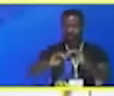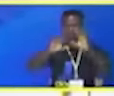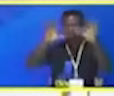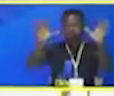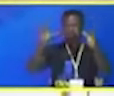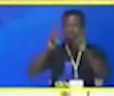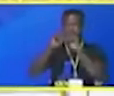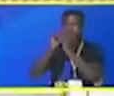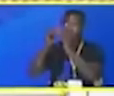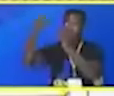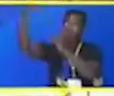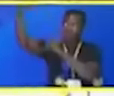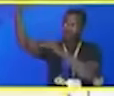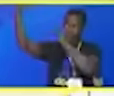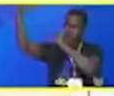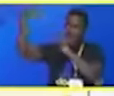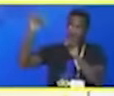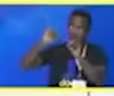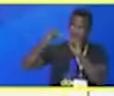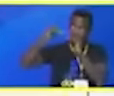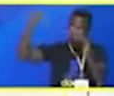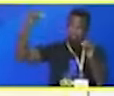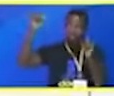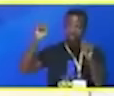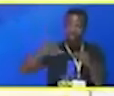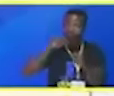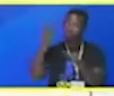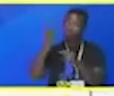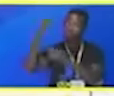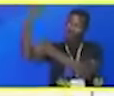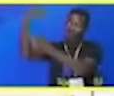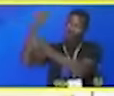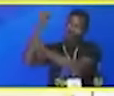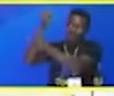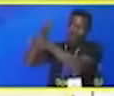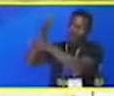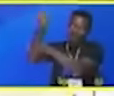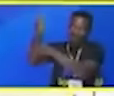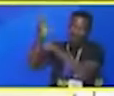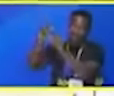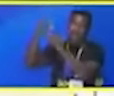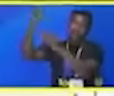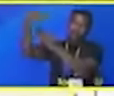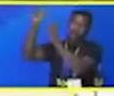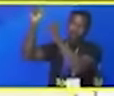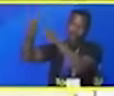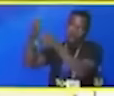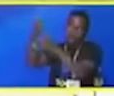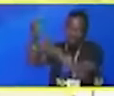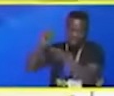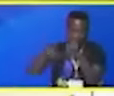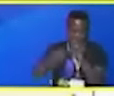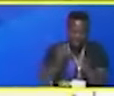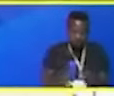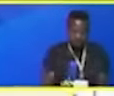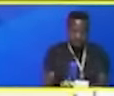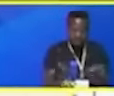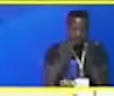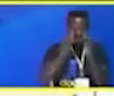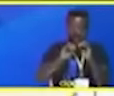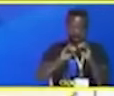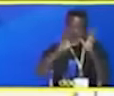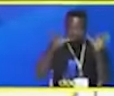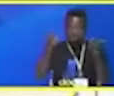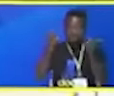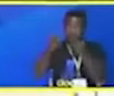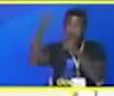light comes, not the degree to which the light is available. The light can be available, but you only arise and shine when